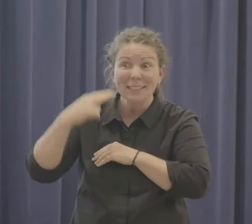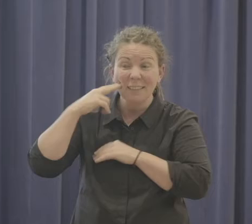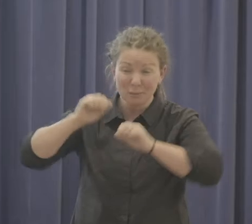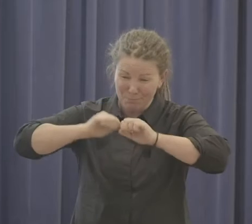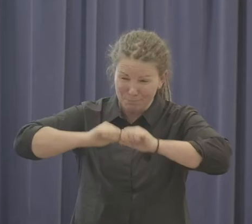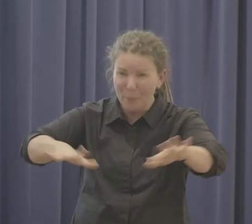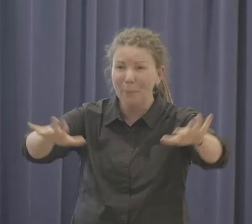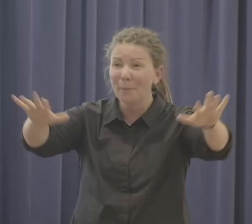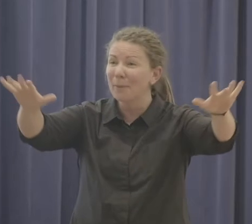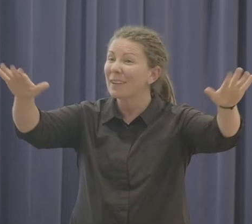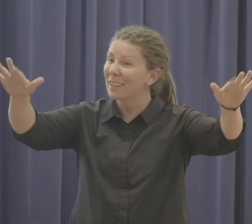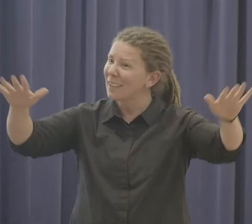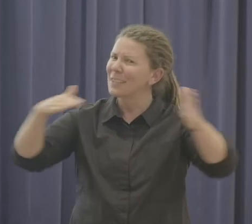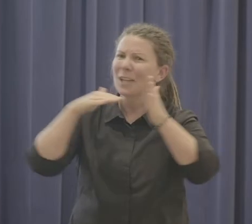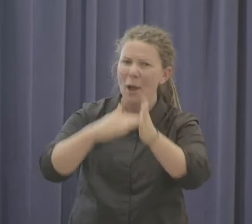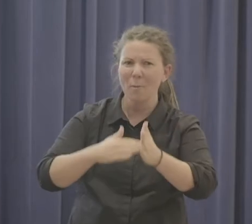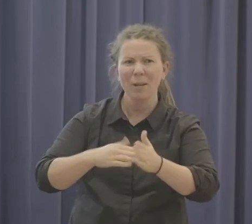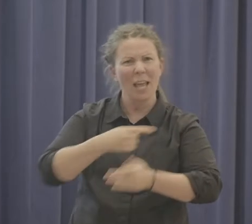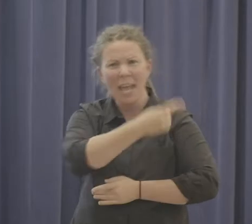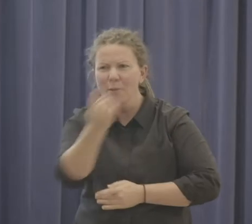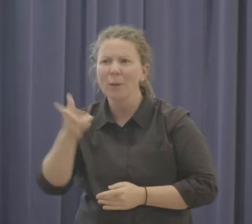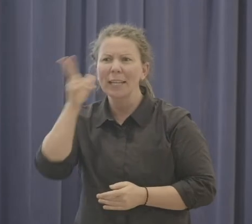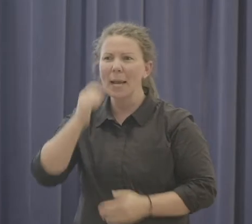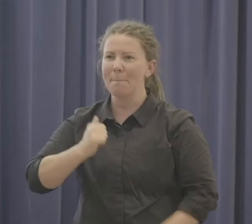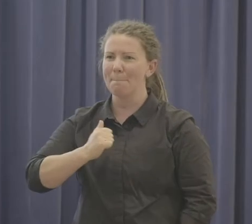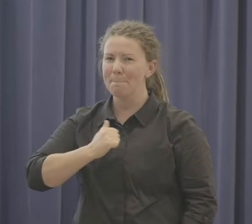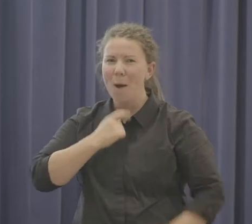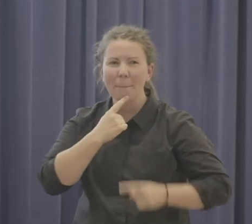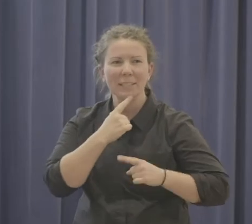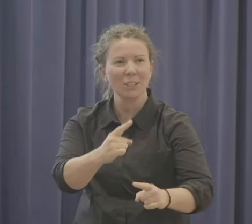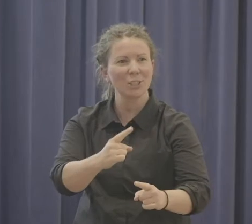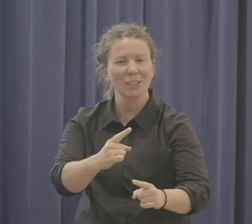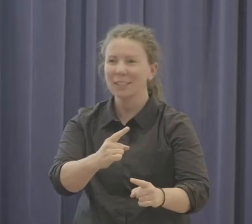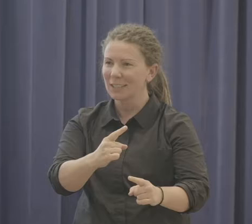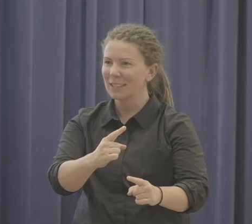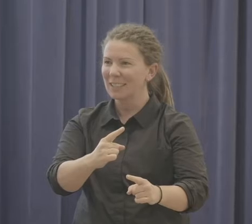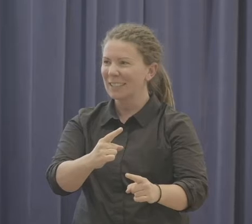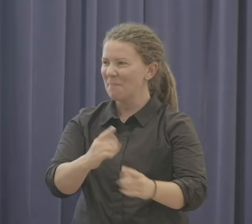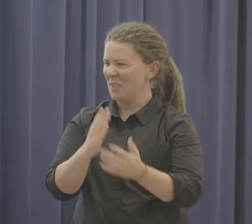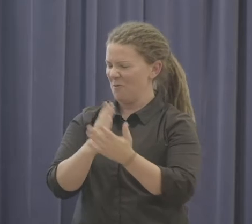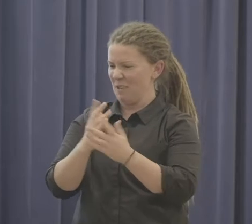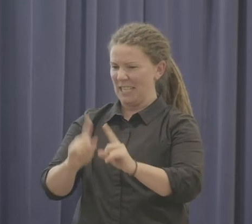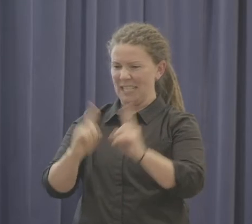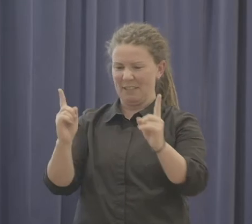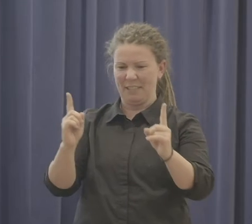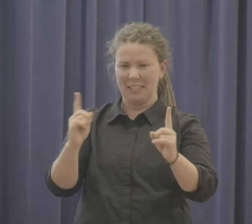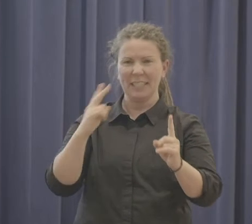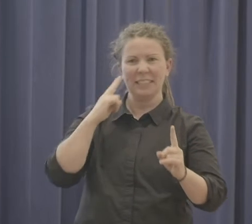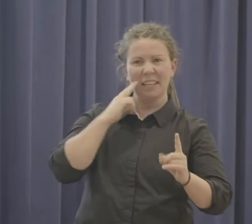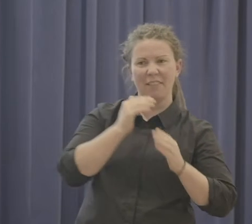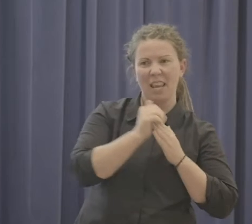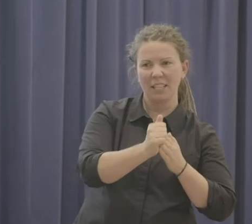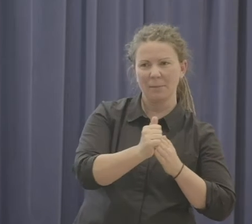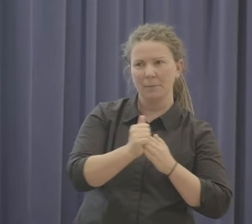far and wide as possible to help people hear what your message is. I don't think there's really any difference between